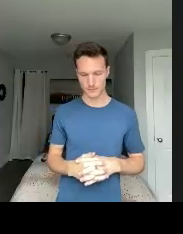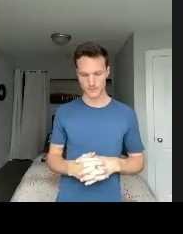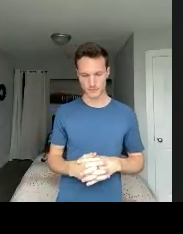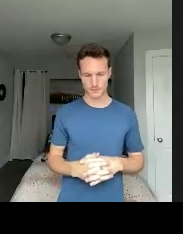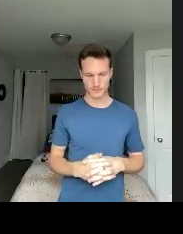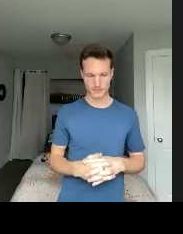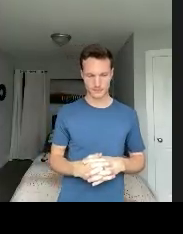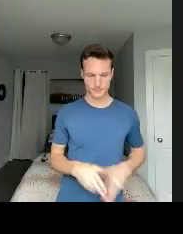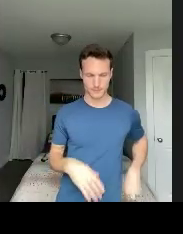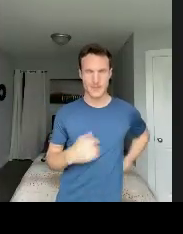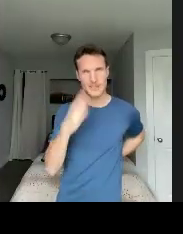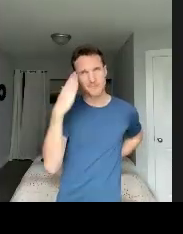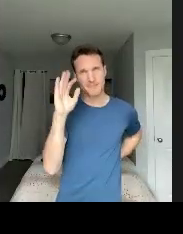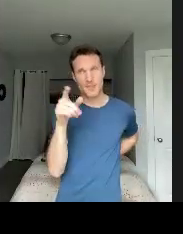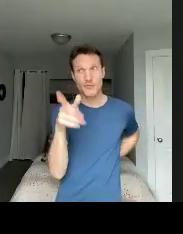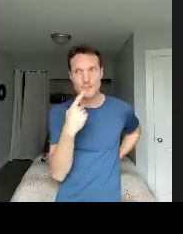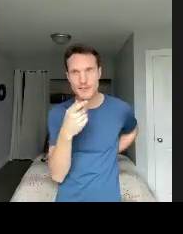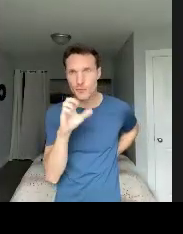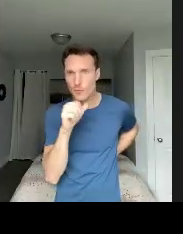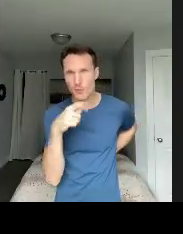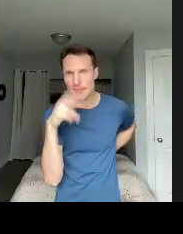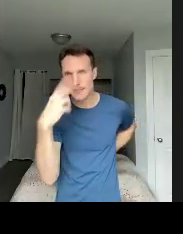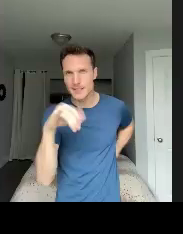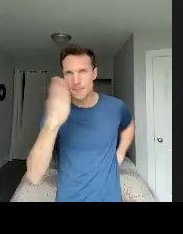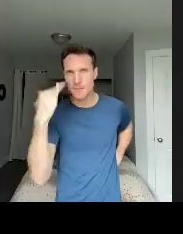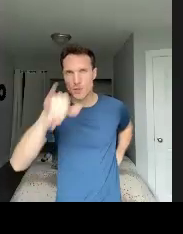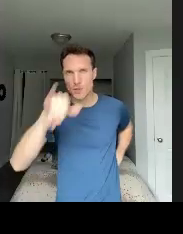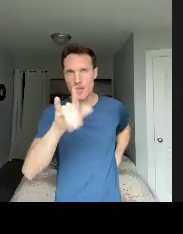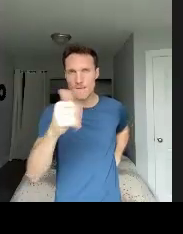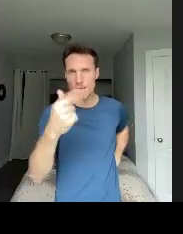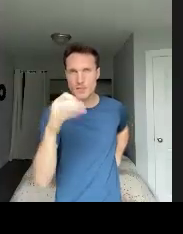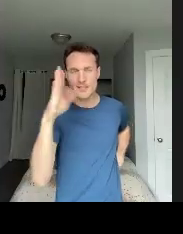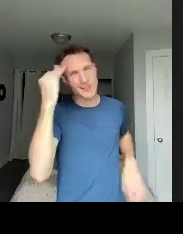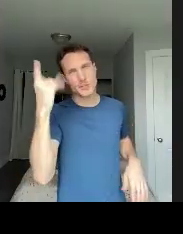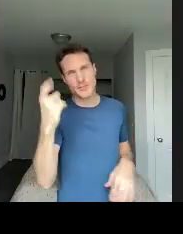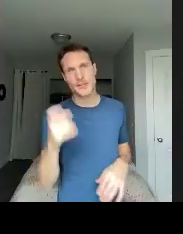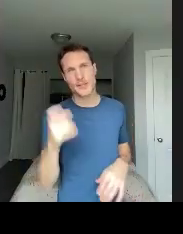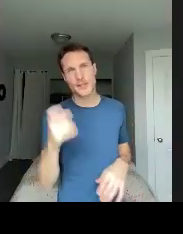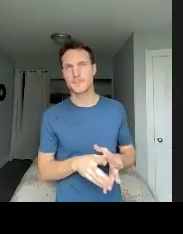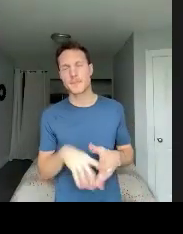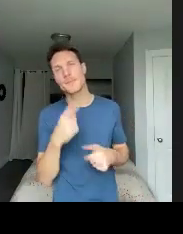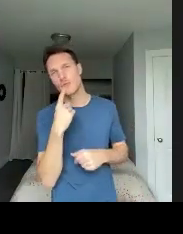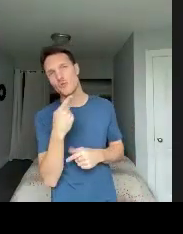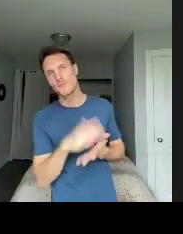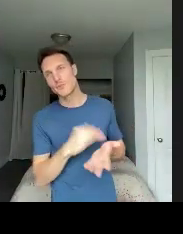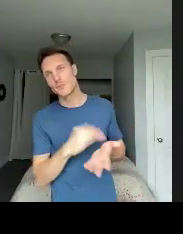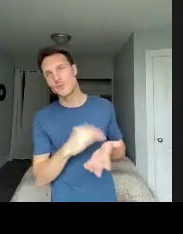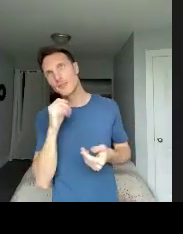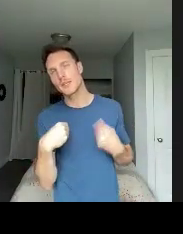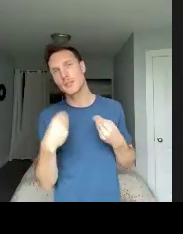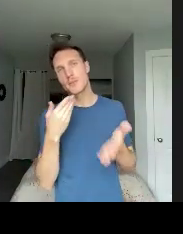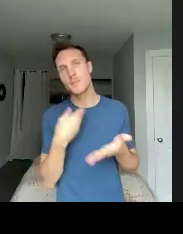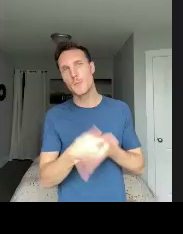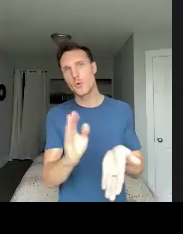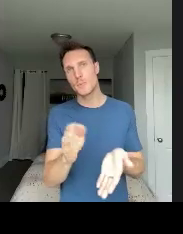understand, those decisions may still be getting worked out. So Sure. So if it's approved before then, I don't